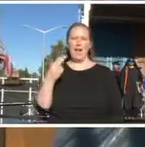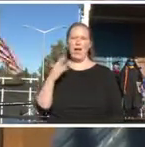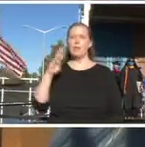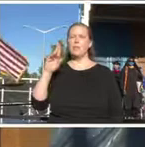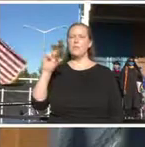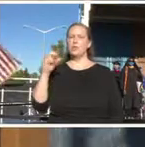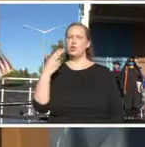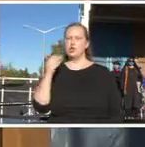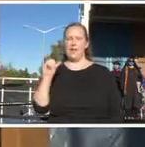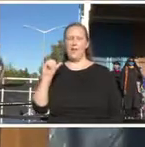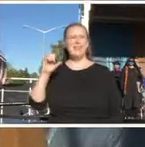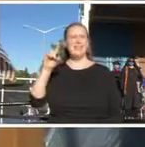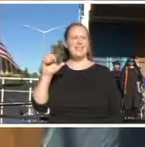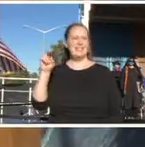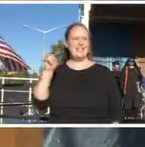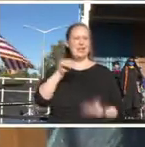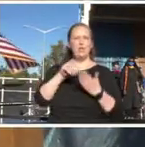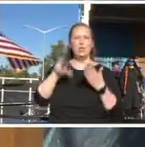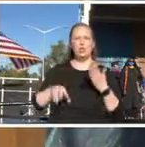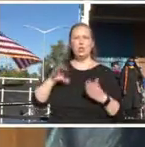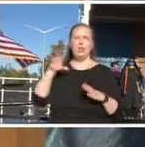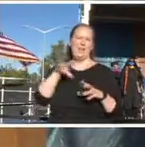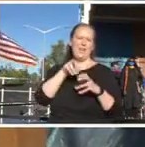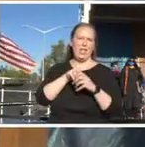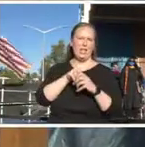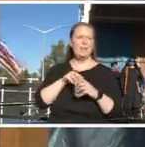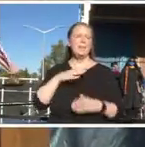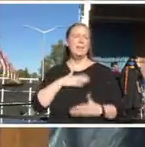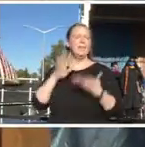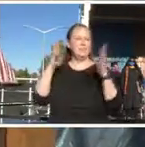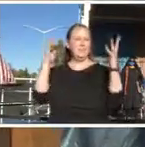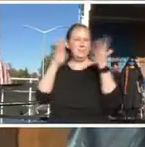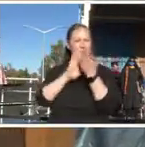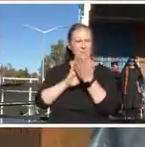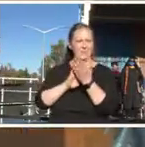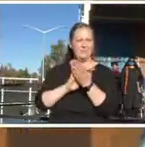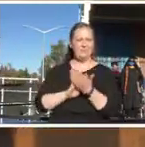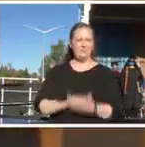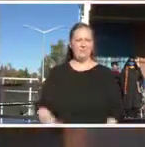Dean of Student Engagement. Please give them an applause.